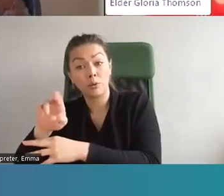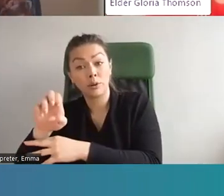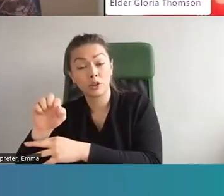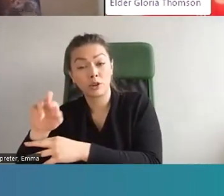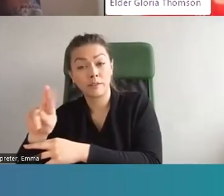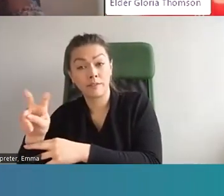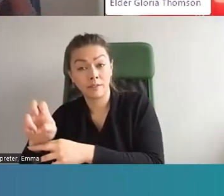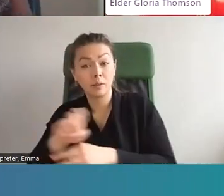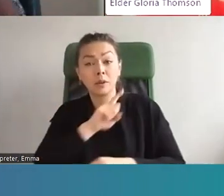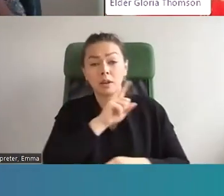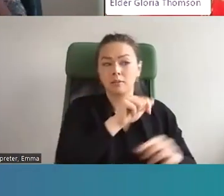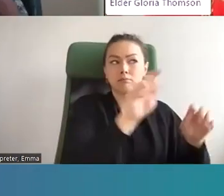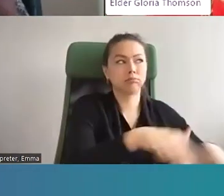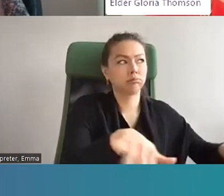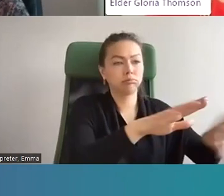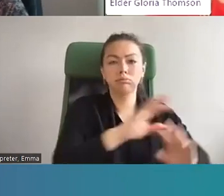I think